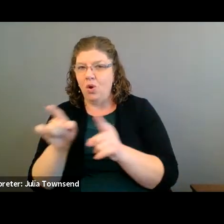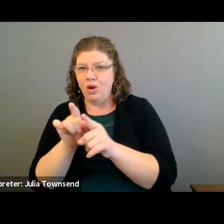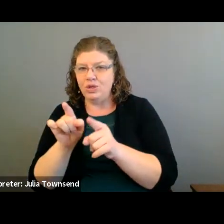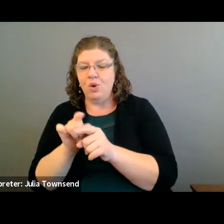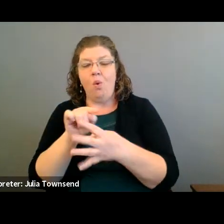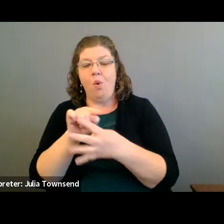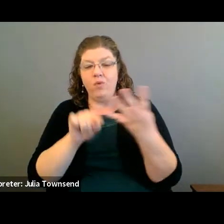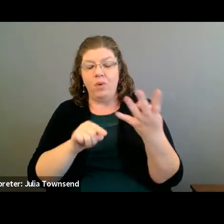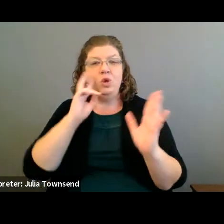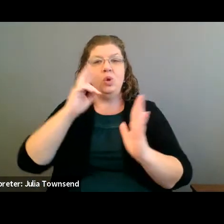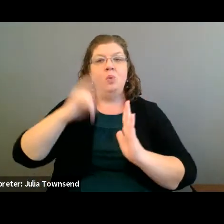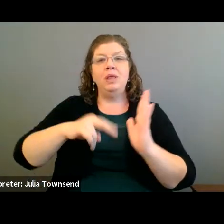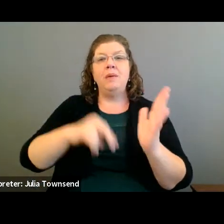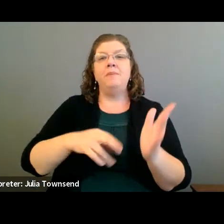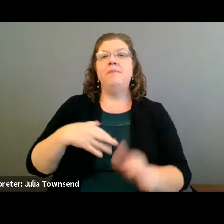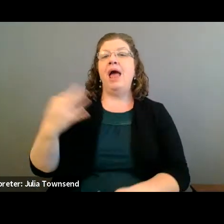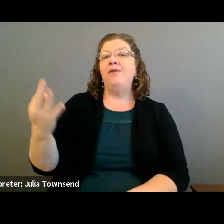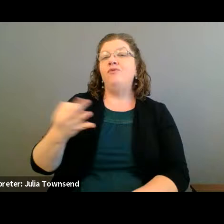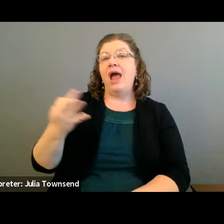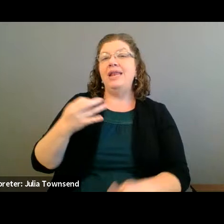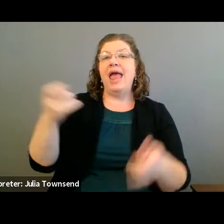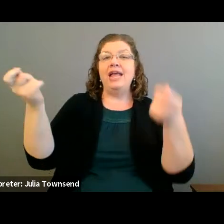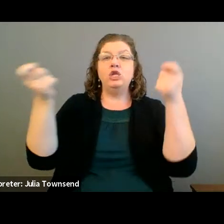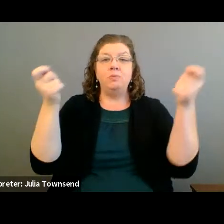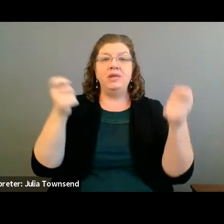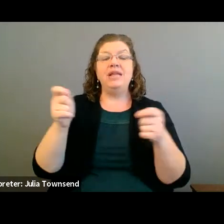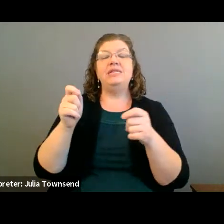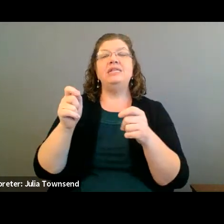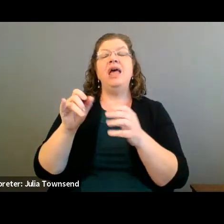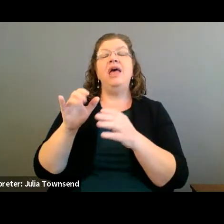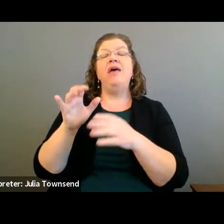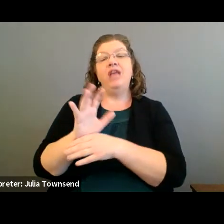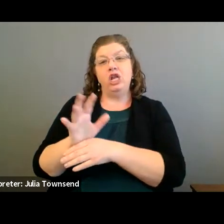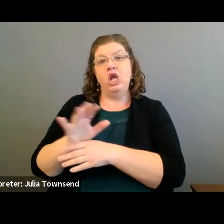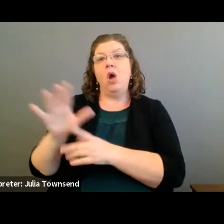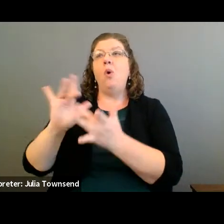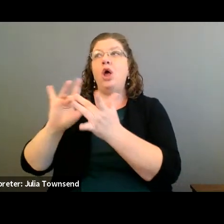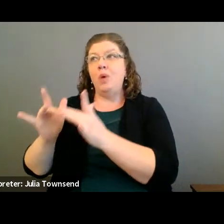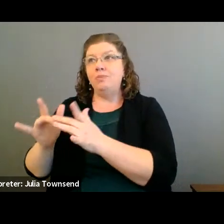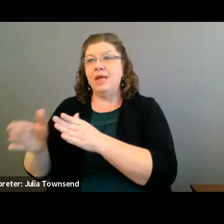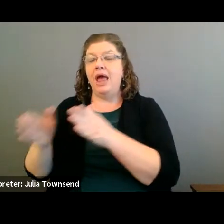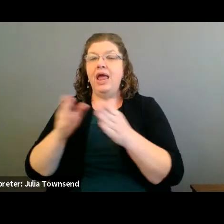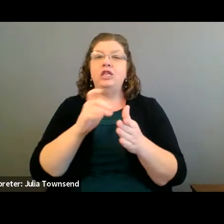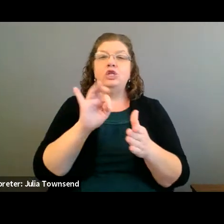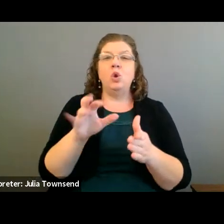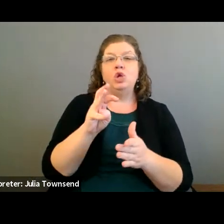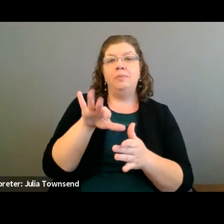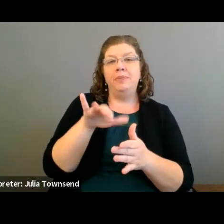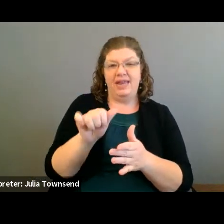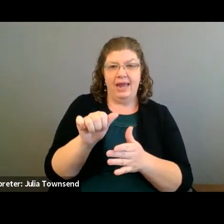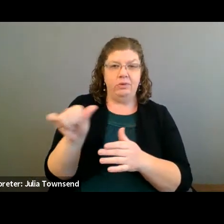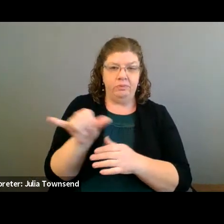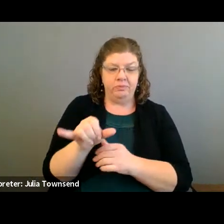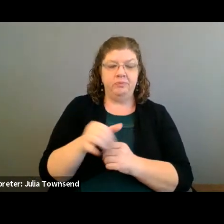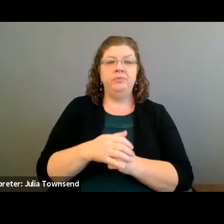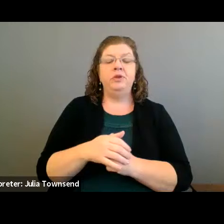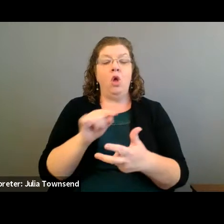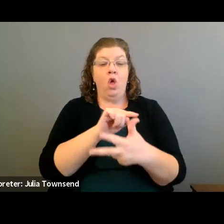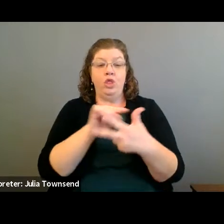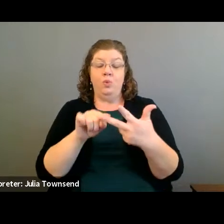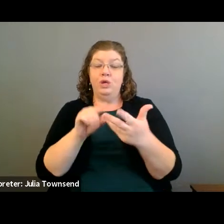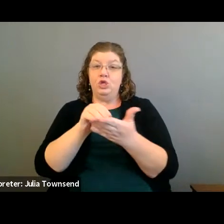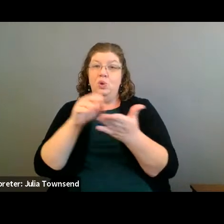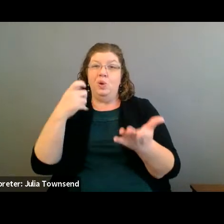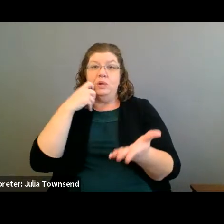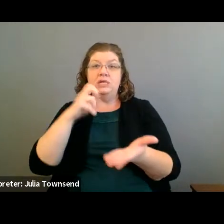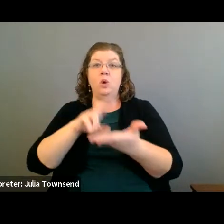of them in my Friday superintendent's video on our website and our social media channels. All 3 of these students recently enrolled in our